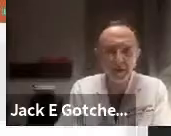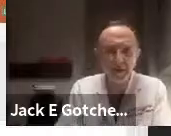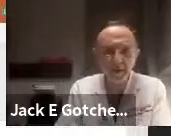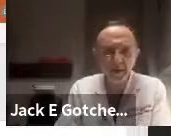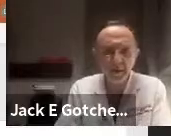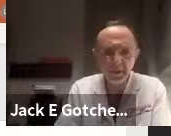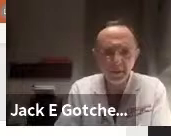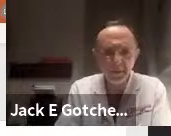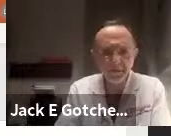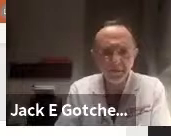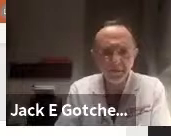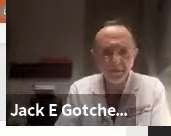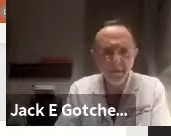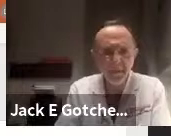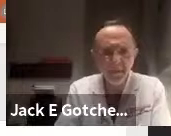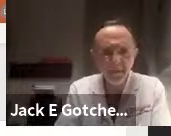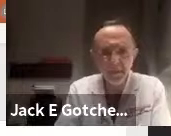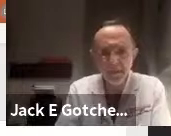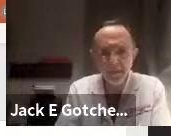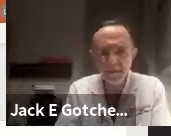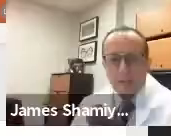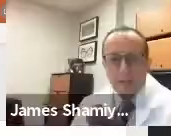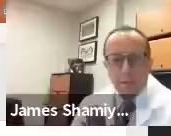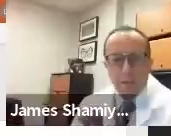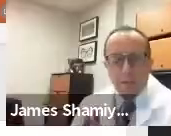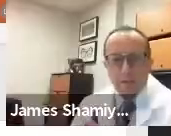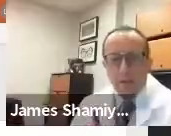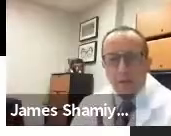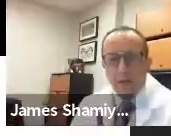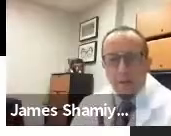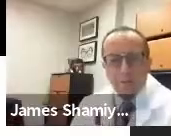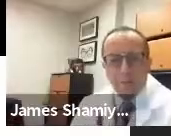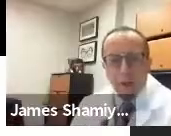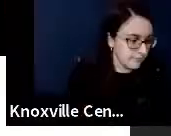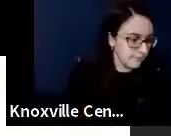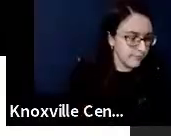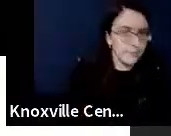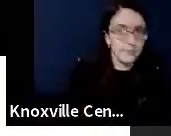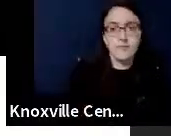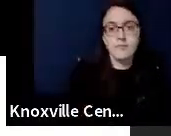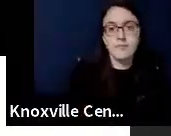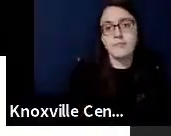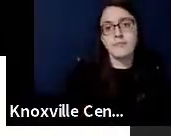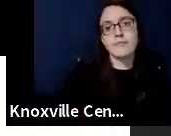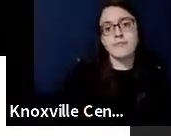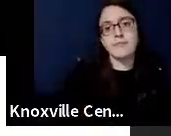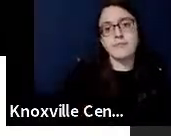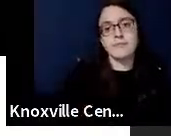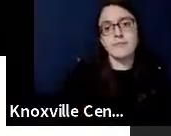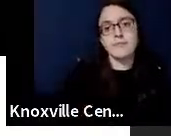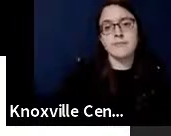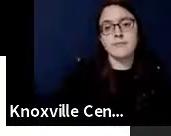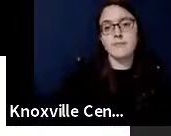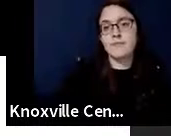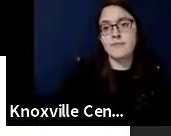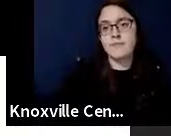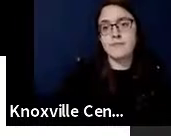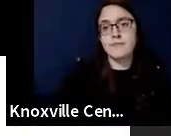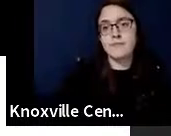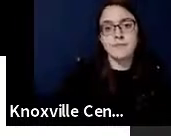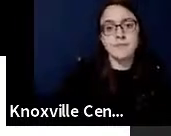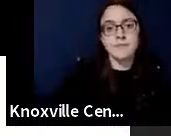you're ready, we'd like to hear from you. Great, thank you. And so I'll present my